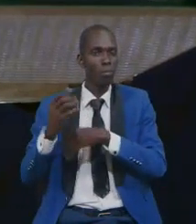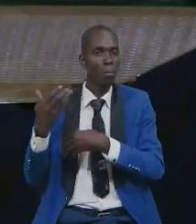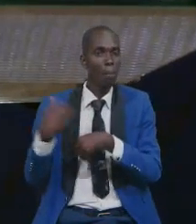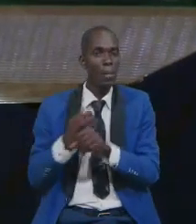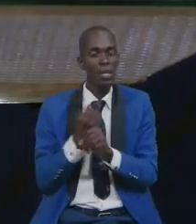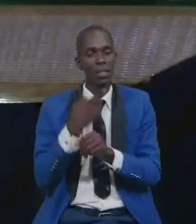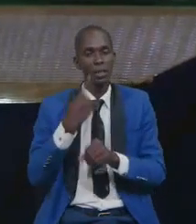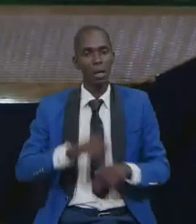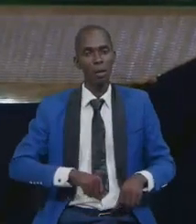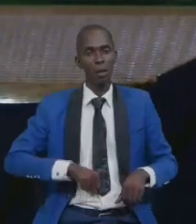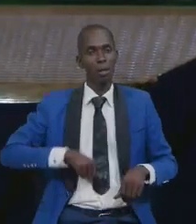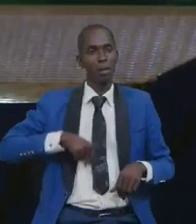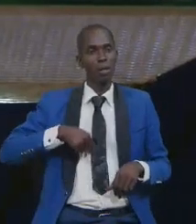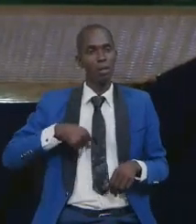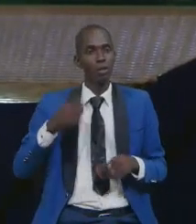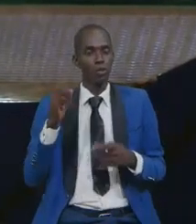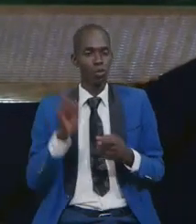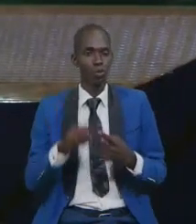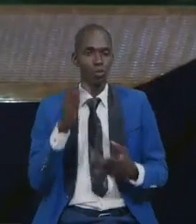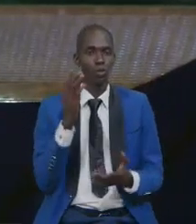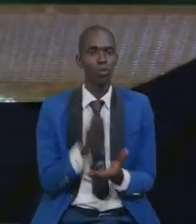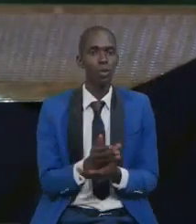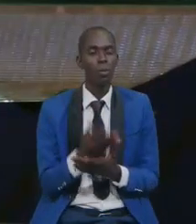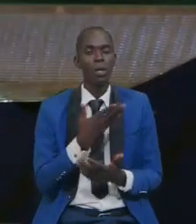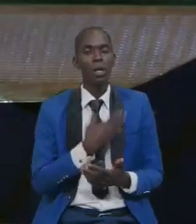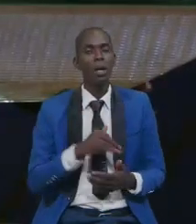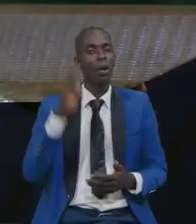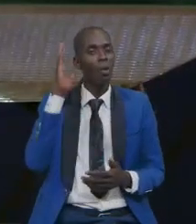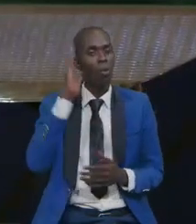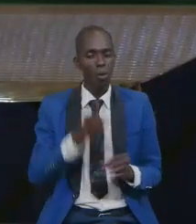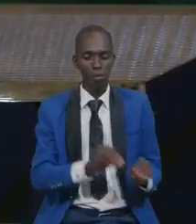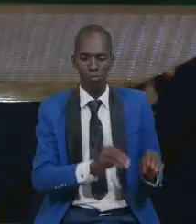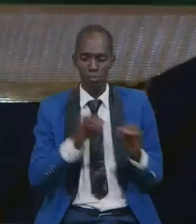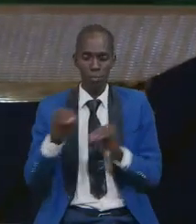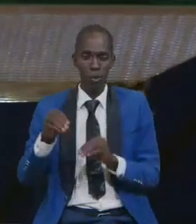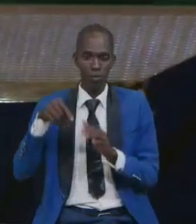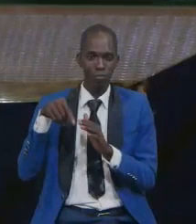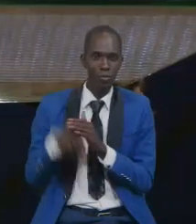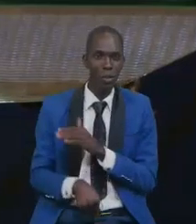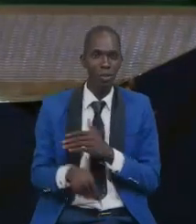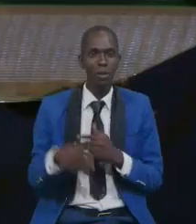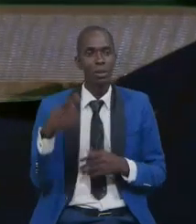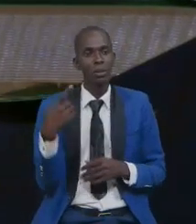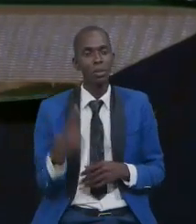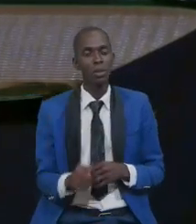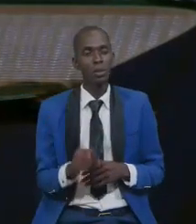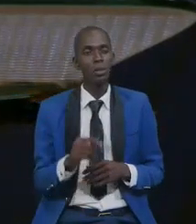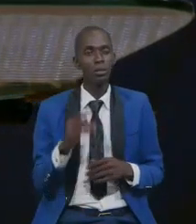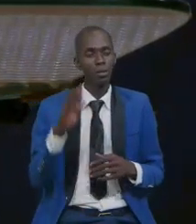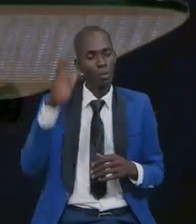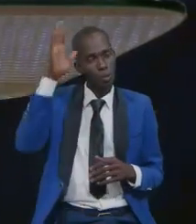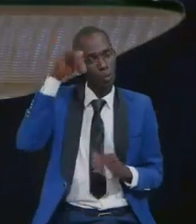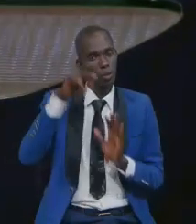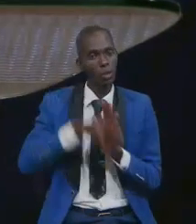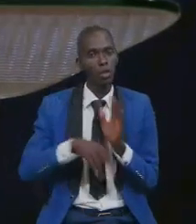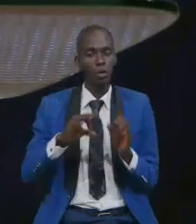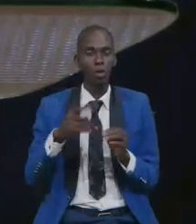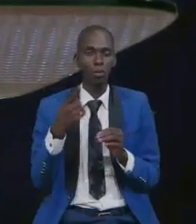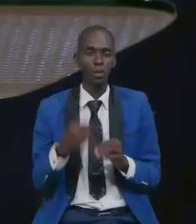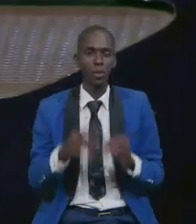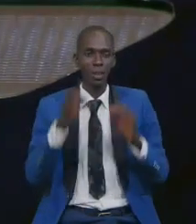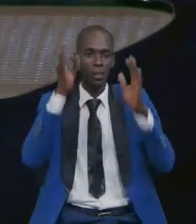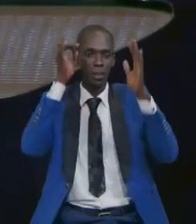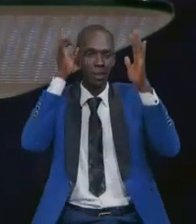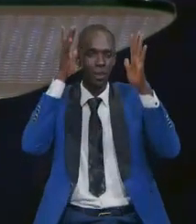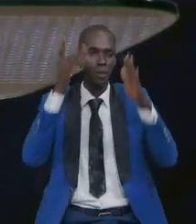of the proud to cease, and will lay low the haughtiness of the terrible. It